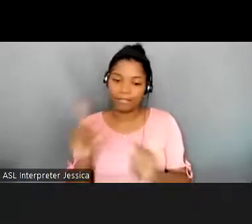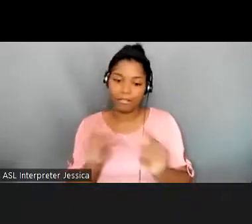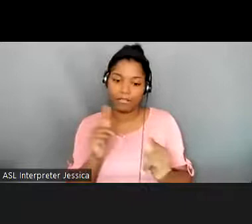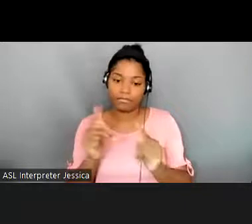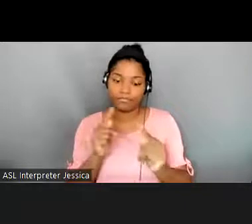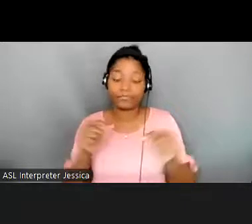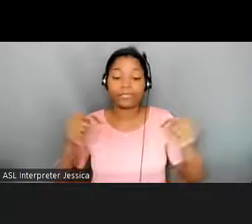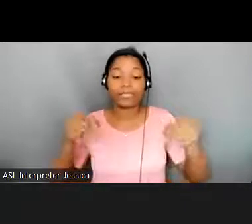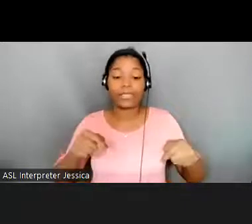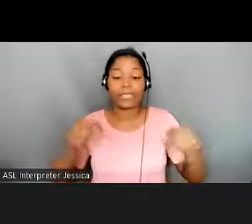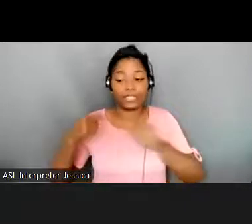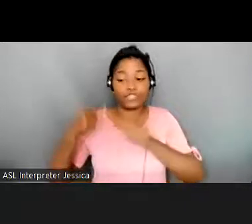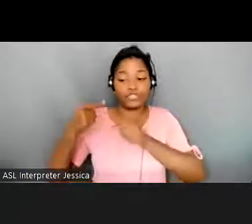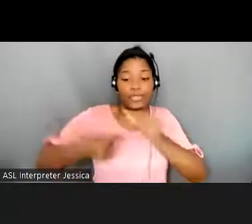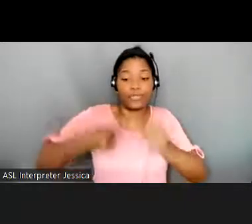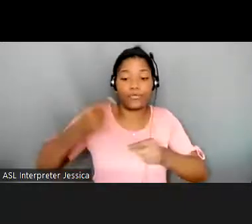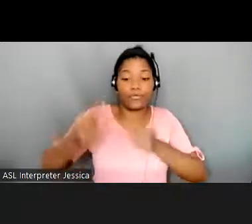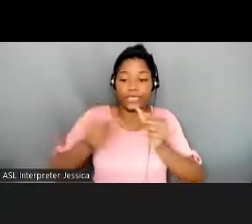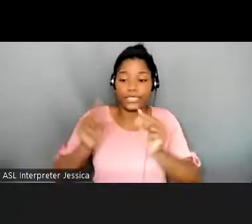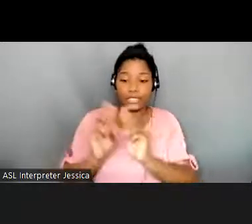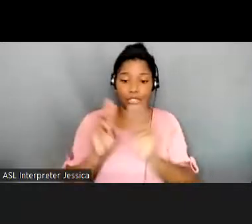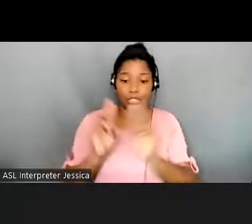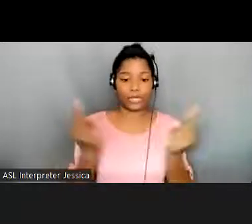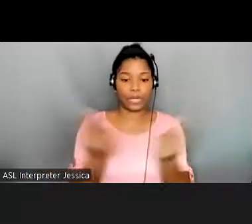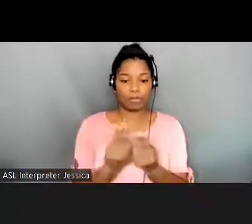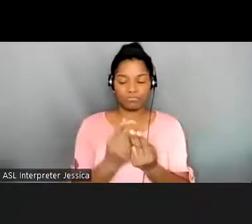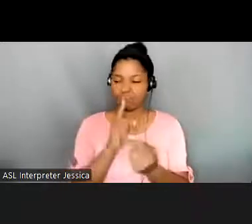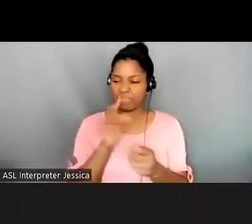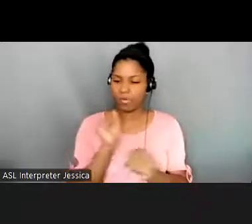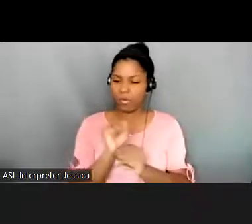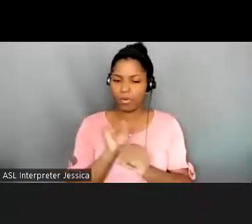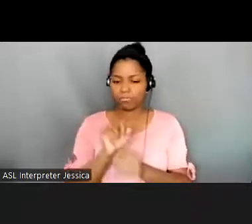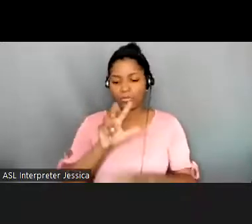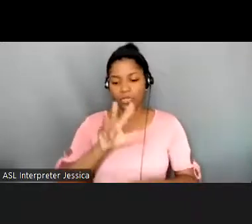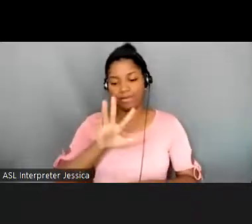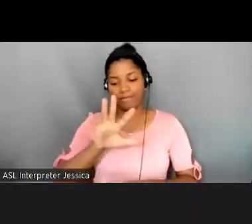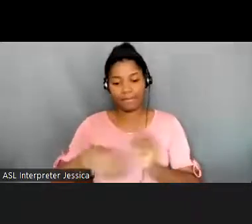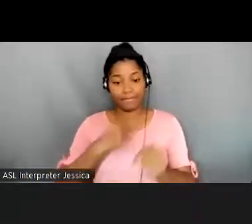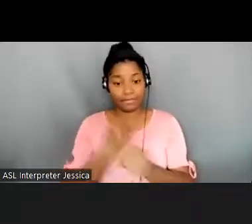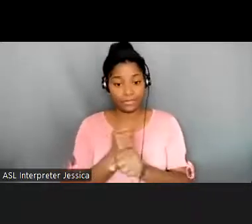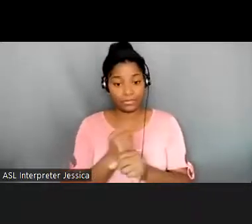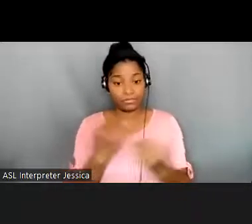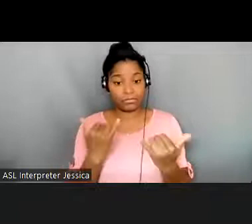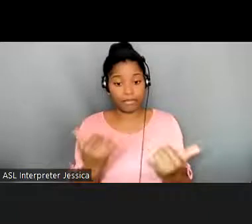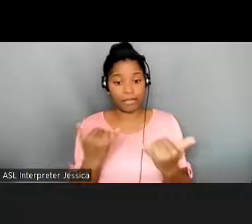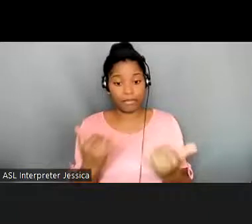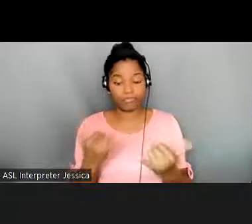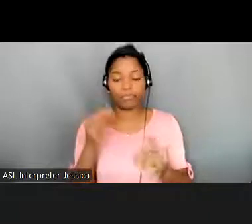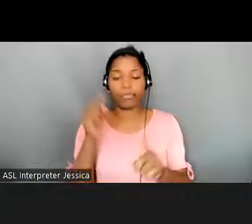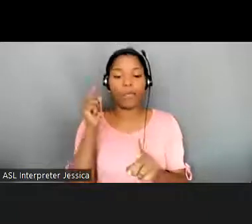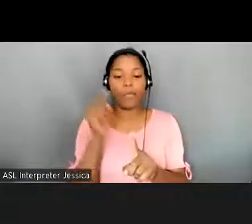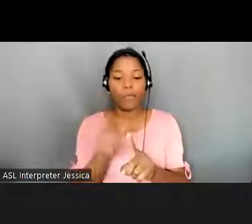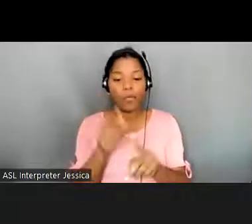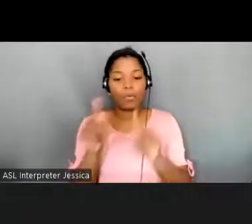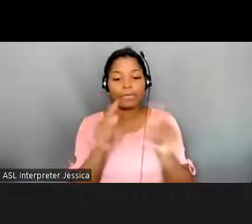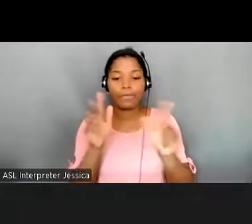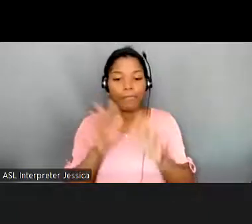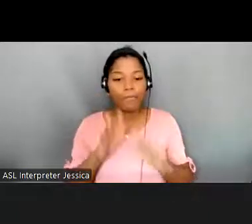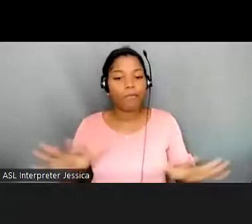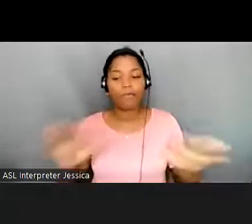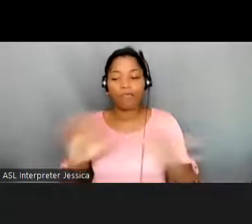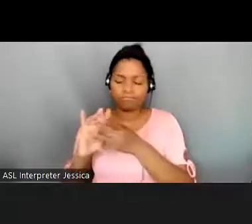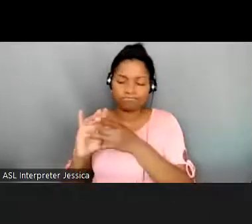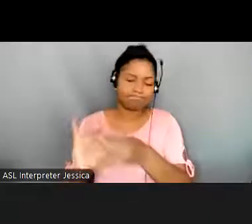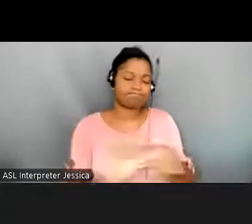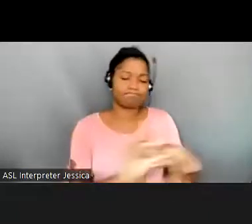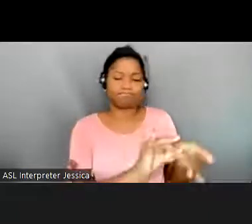we've been working in this field for more than 35 years now, helping to build and make the intergenerational field of practice stronger. So